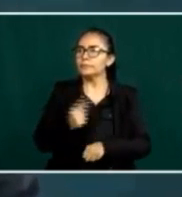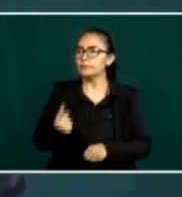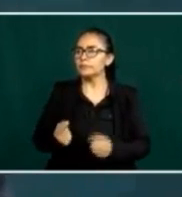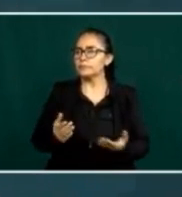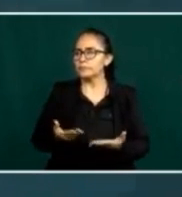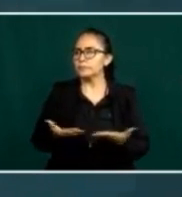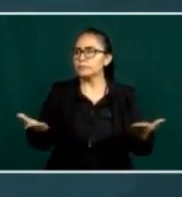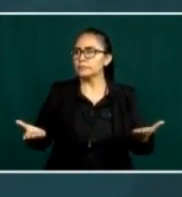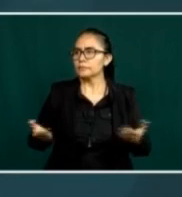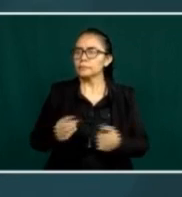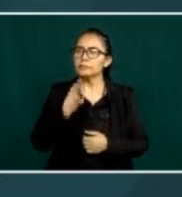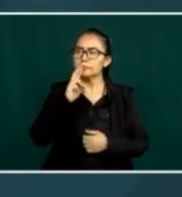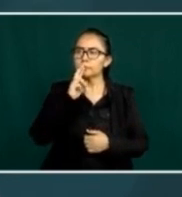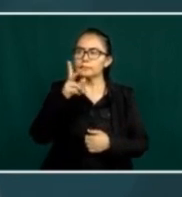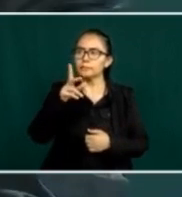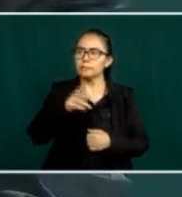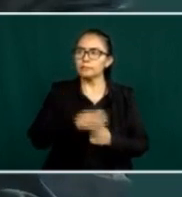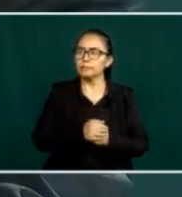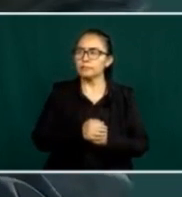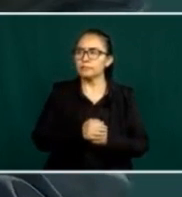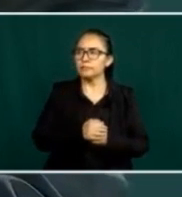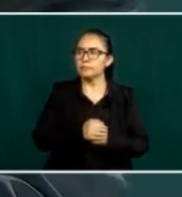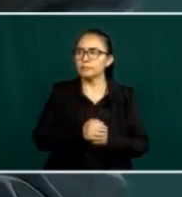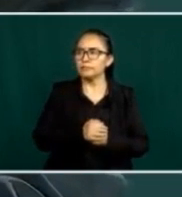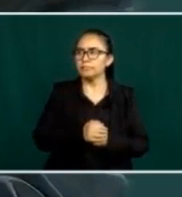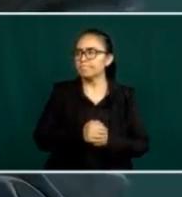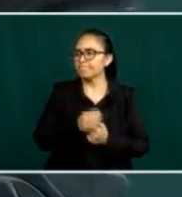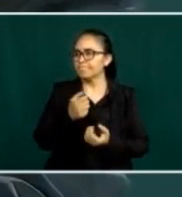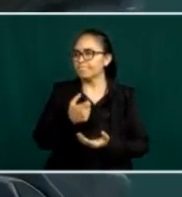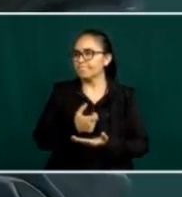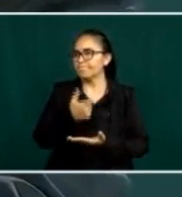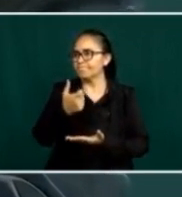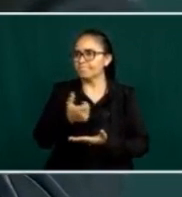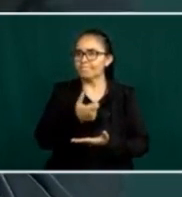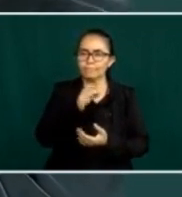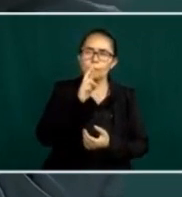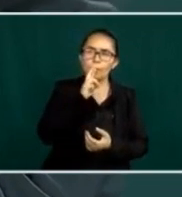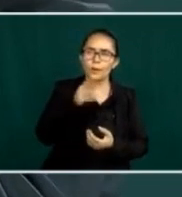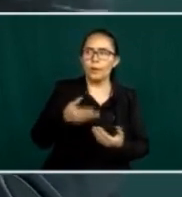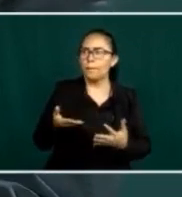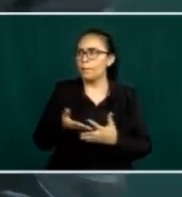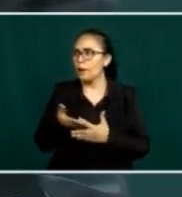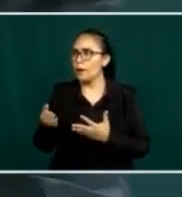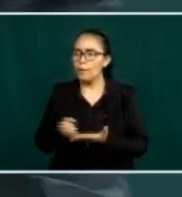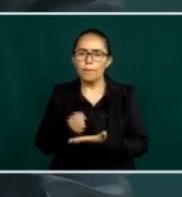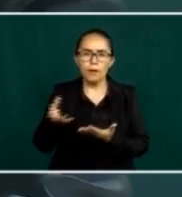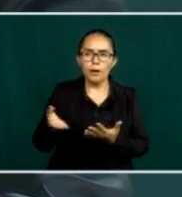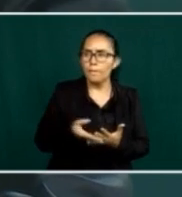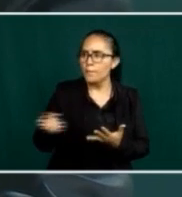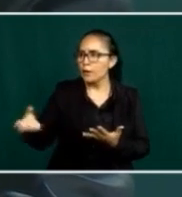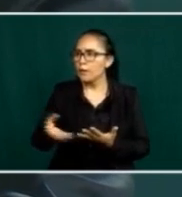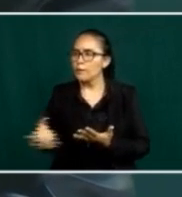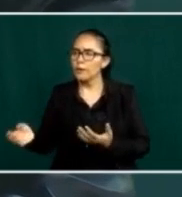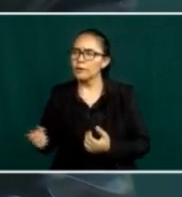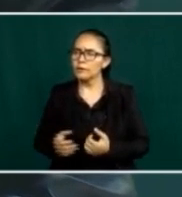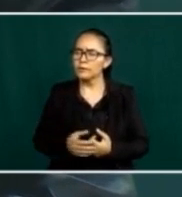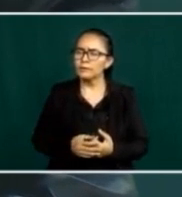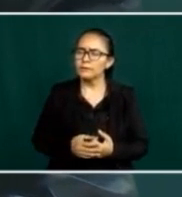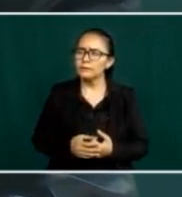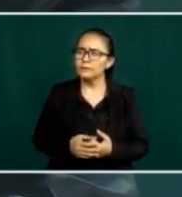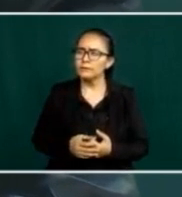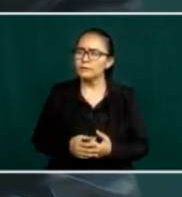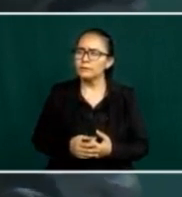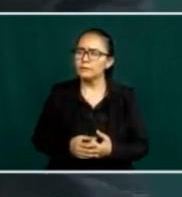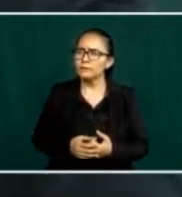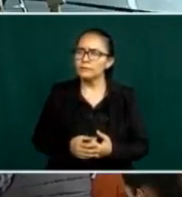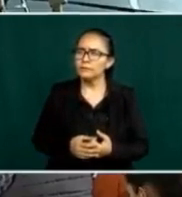because now there is a better distribution of the income. What